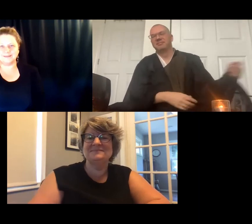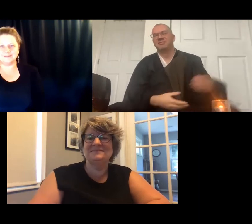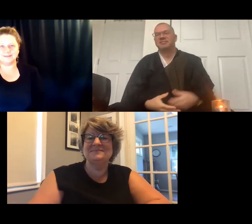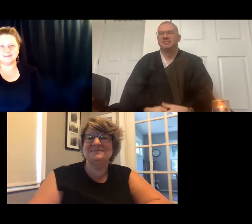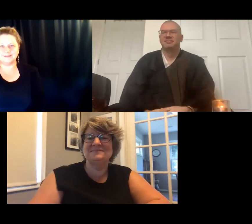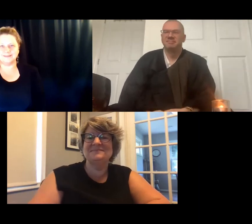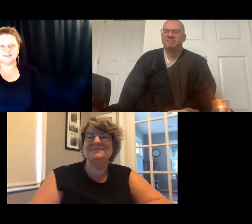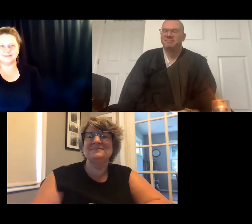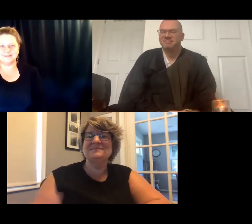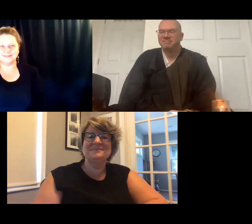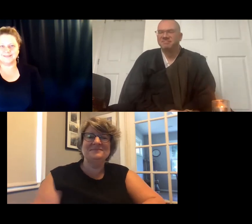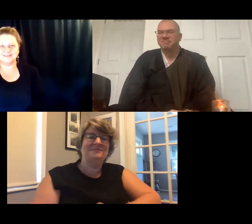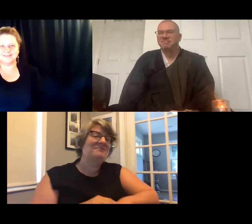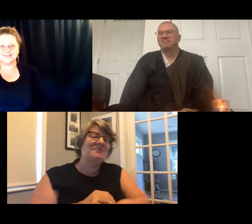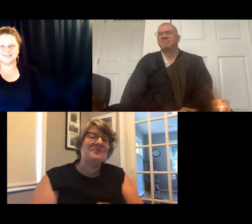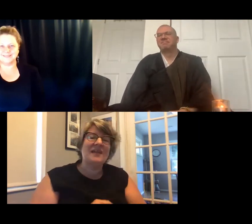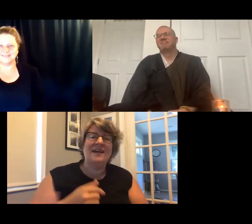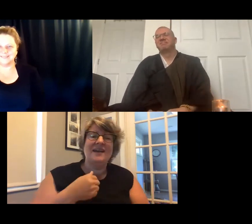that.